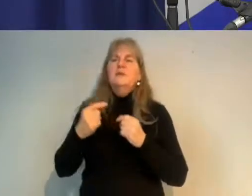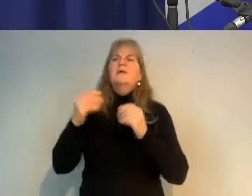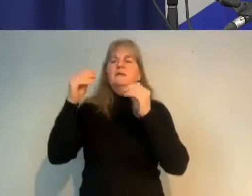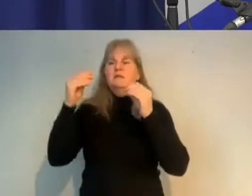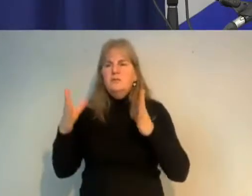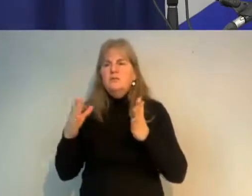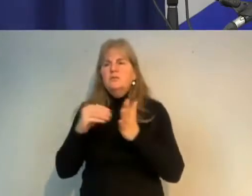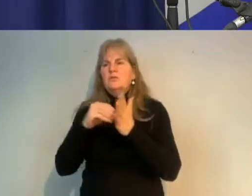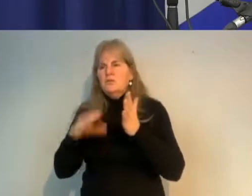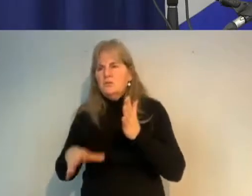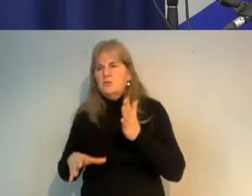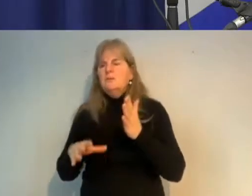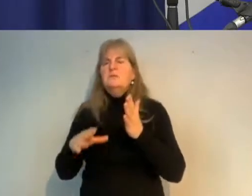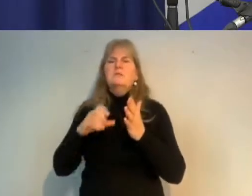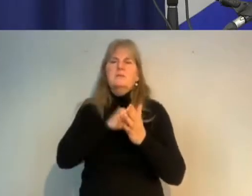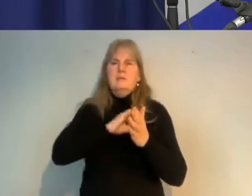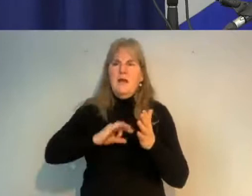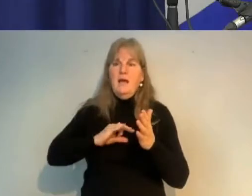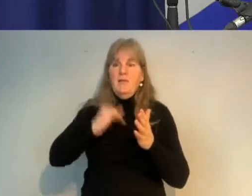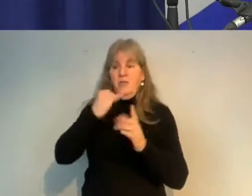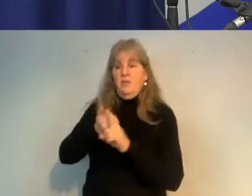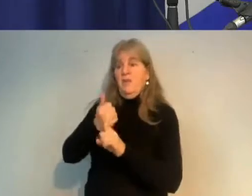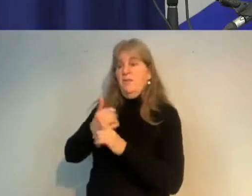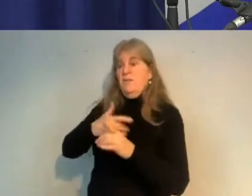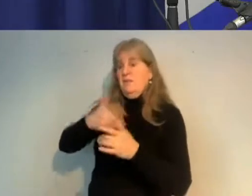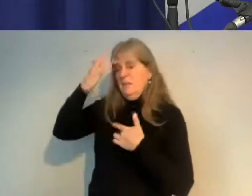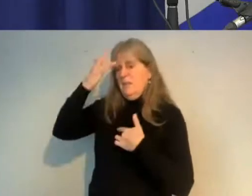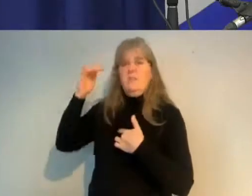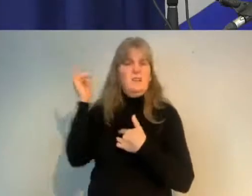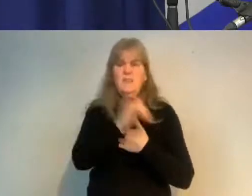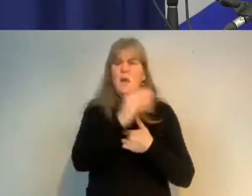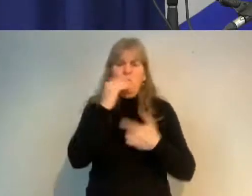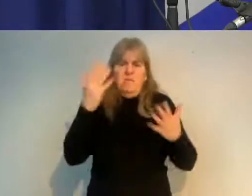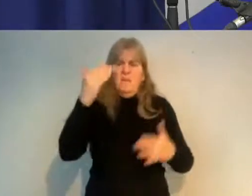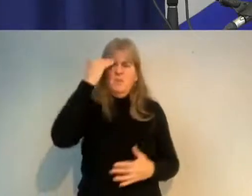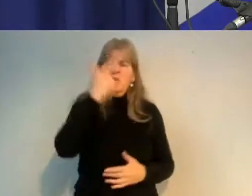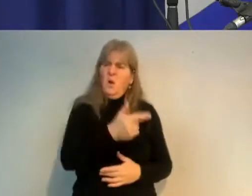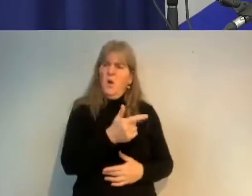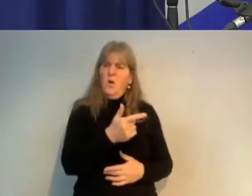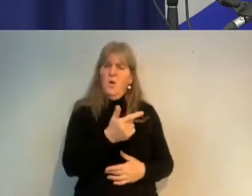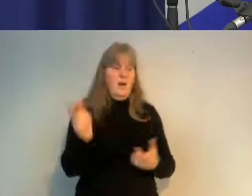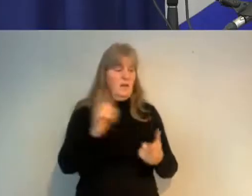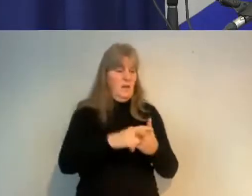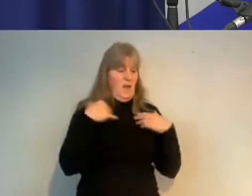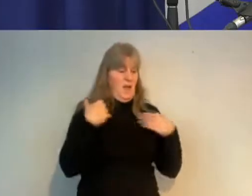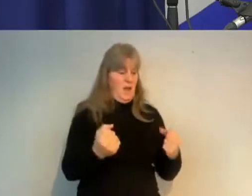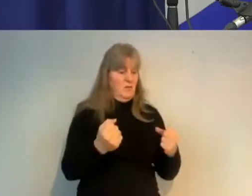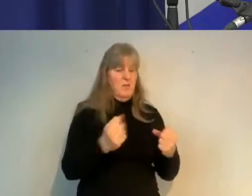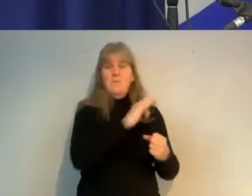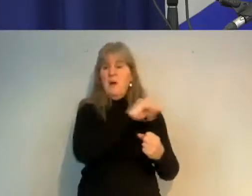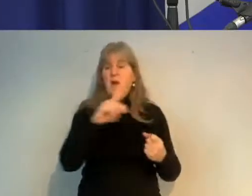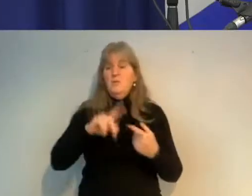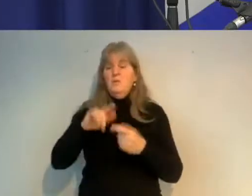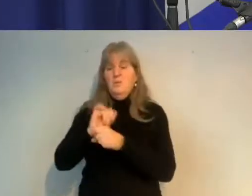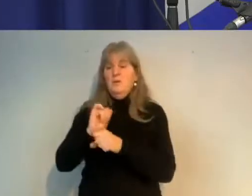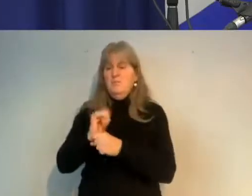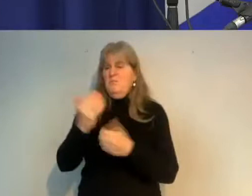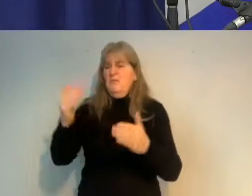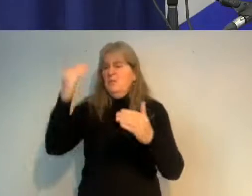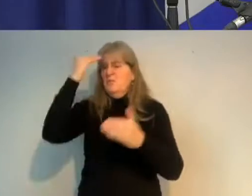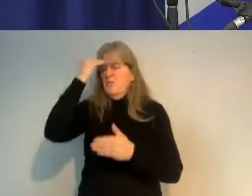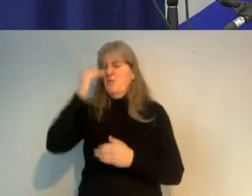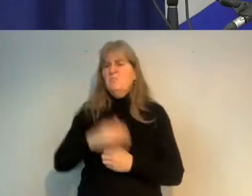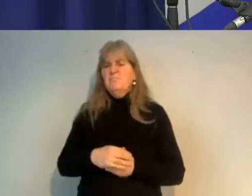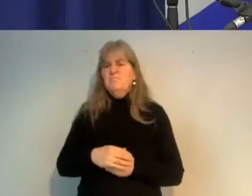must stay home and self-isolate until they no longer have any symptoms. It's essential that our children attend